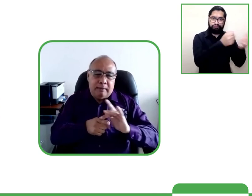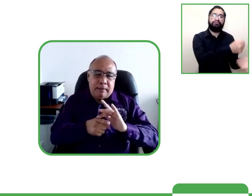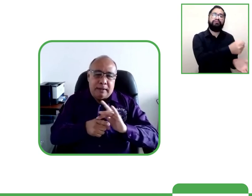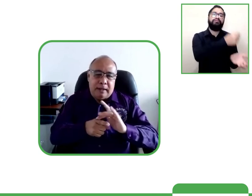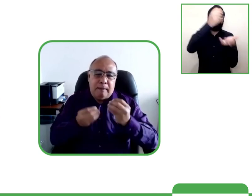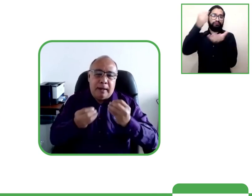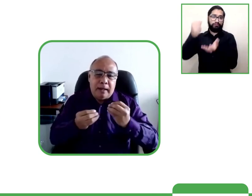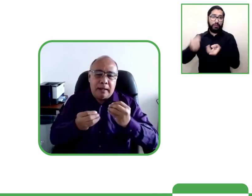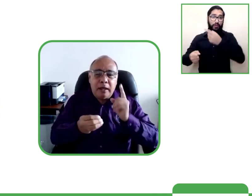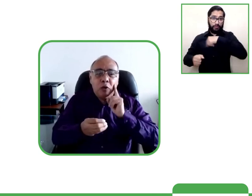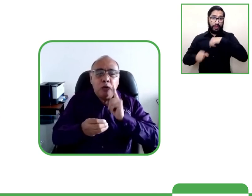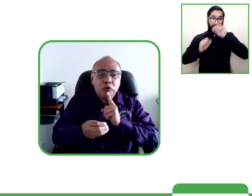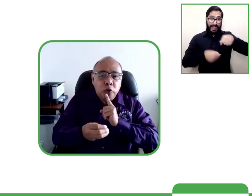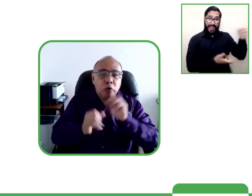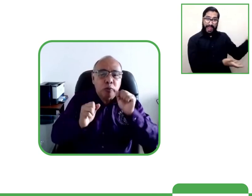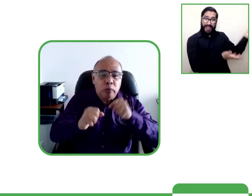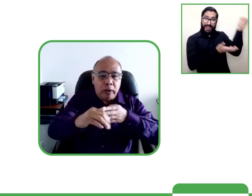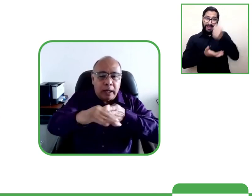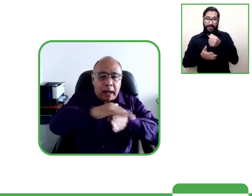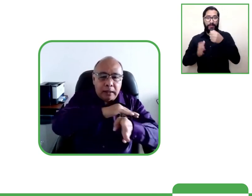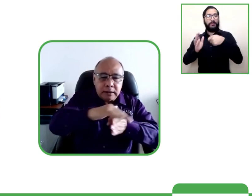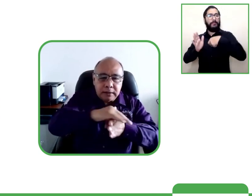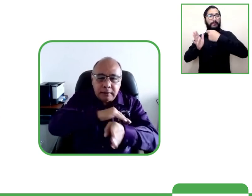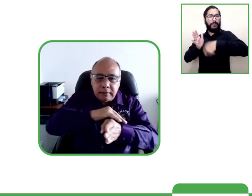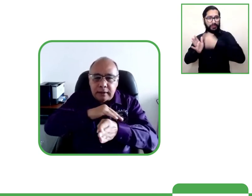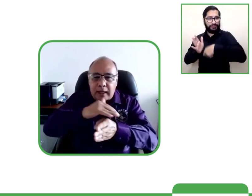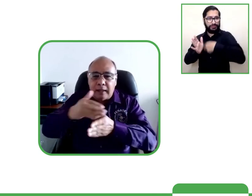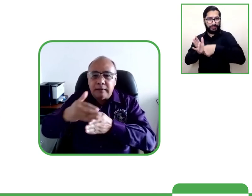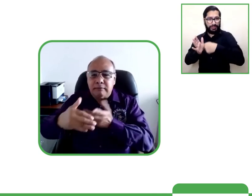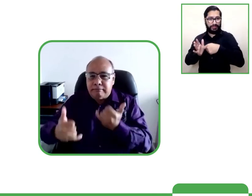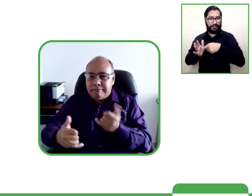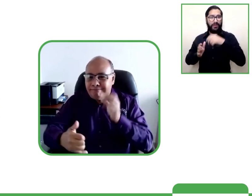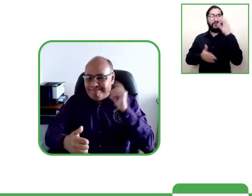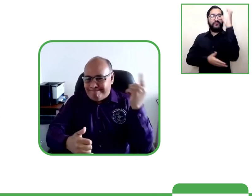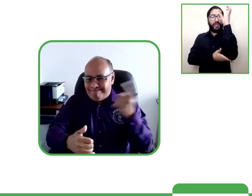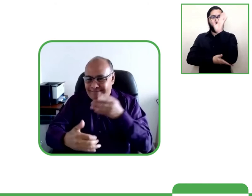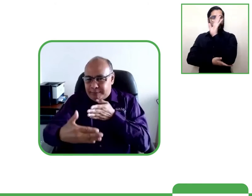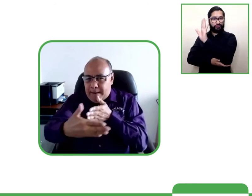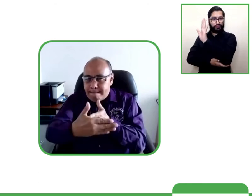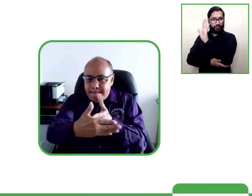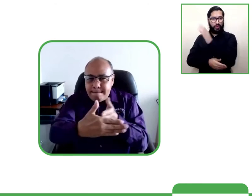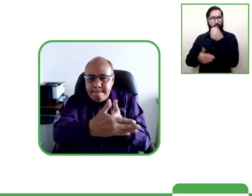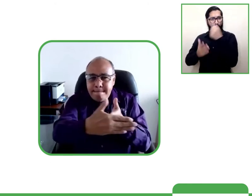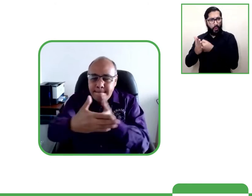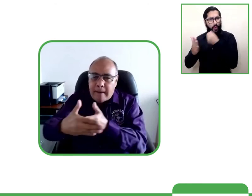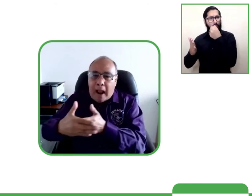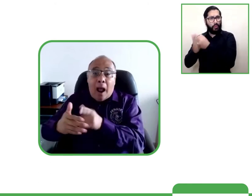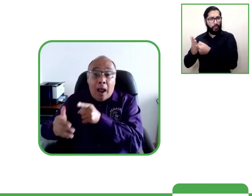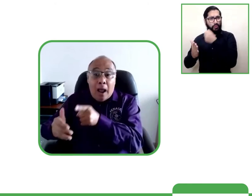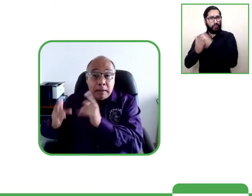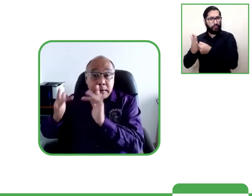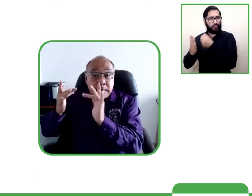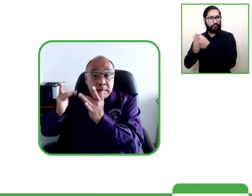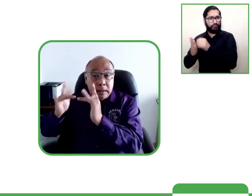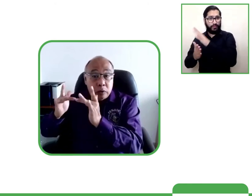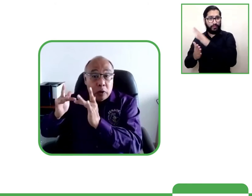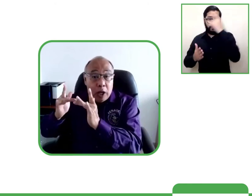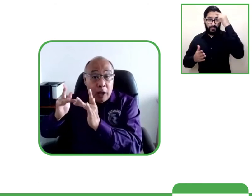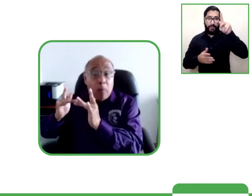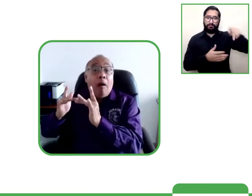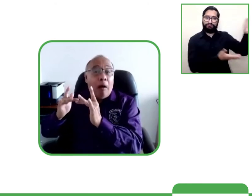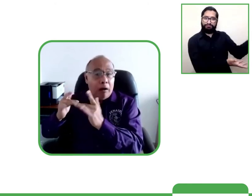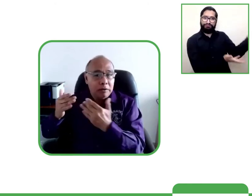project from FENASCOL was a constant struggle to be able to acquire so deaf people